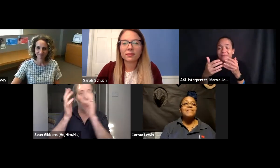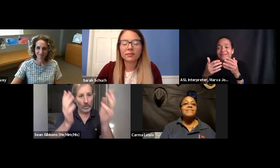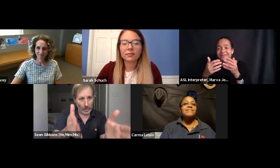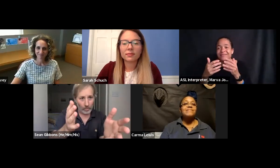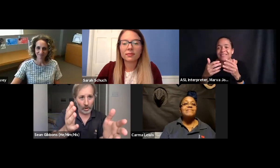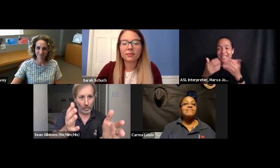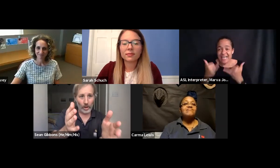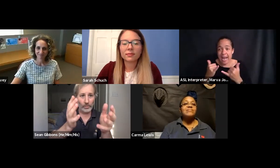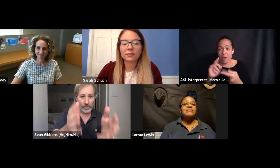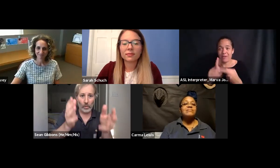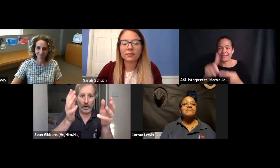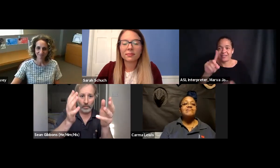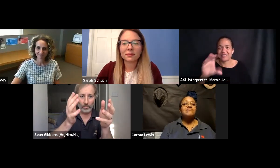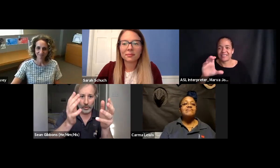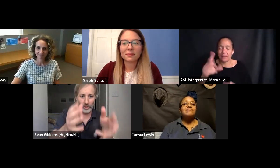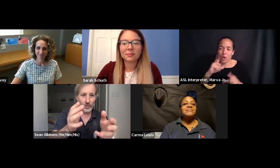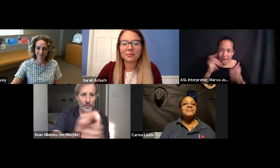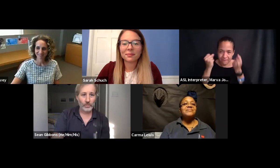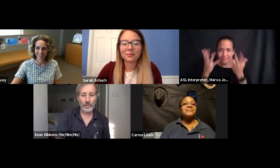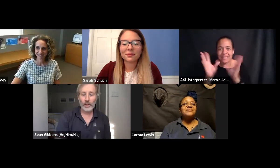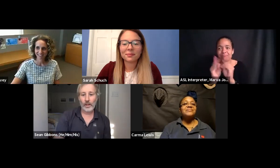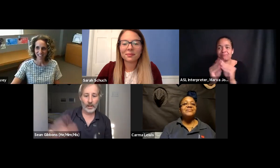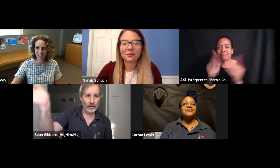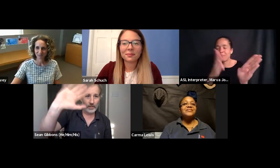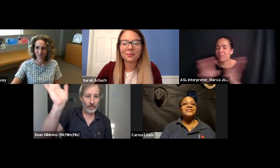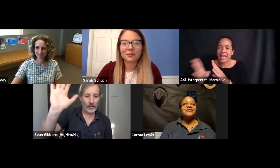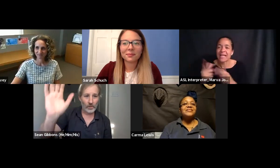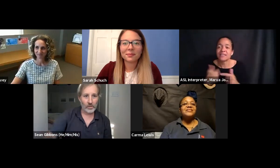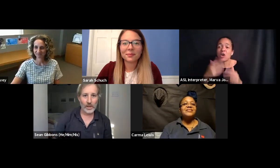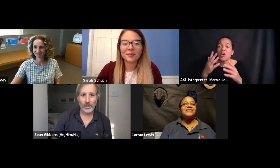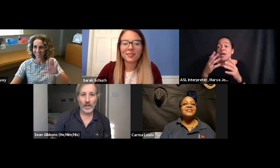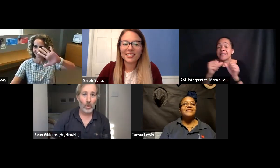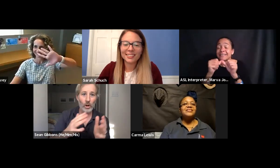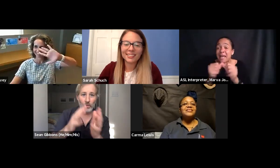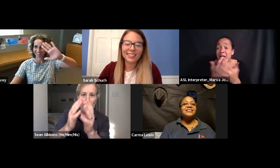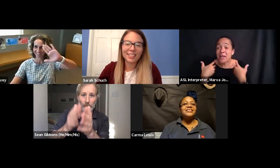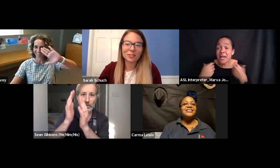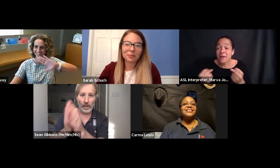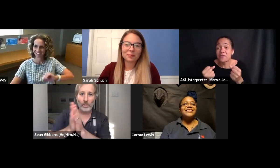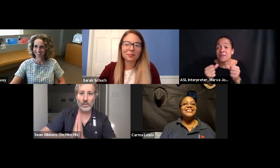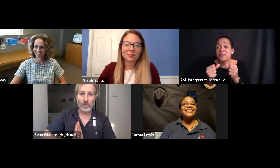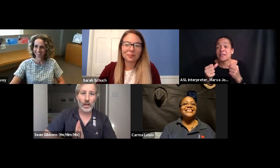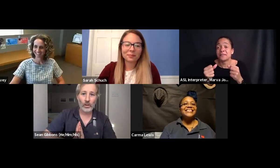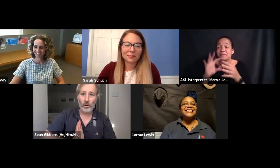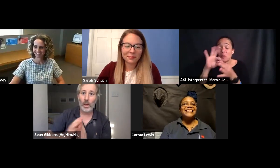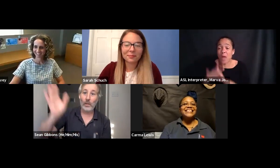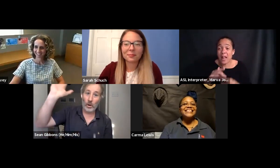December. Hope you all are well. Stay well. We'll see you all soon. And thanks very much for making the time, all of you, but particularly Amy,